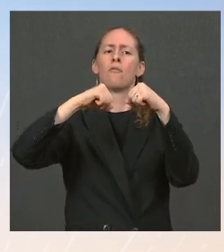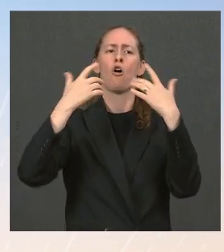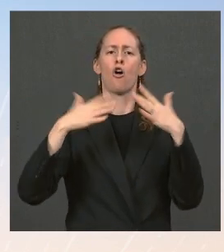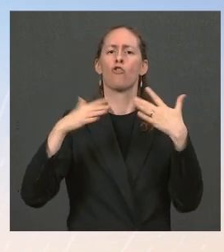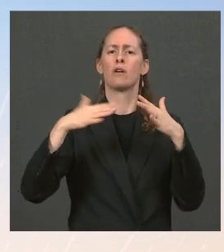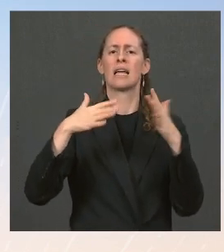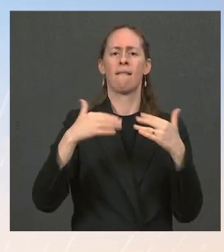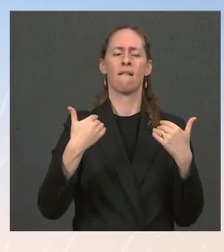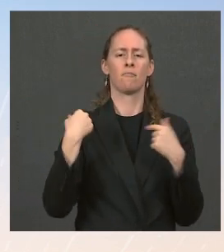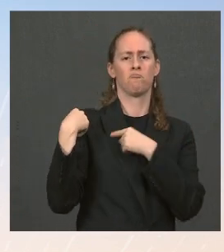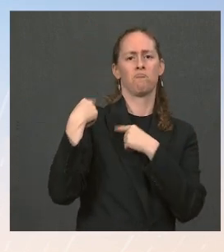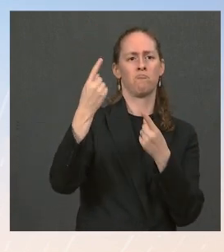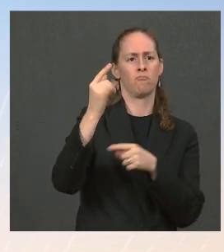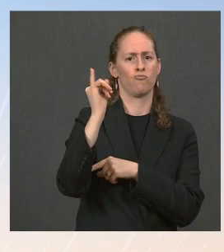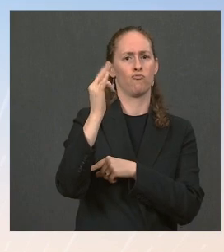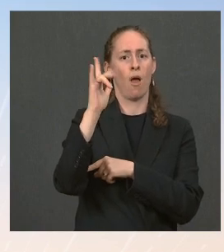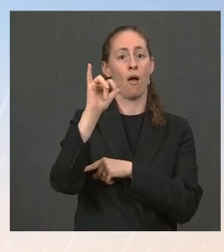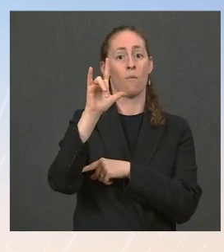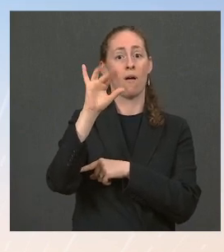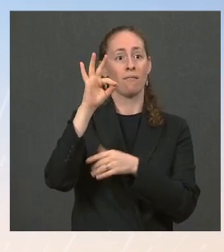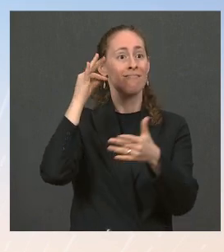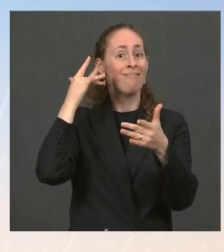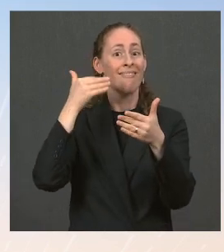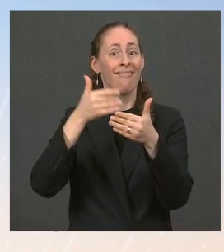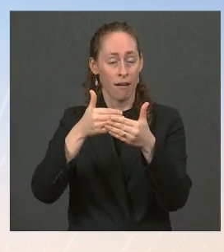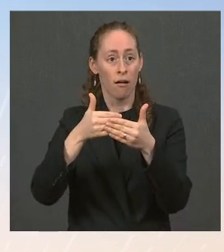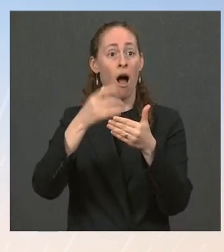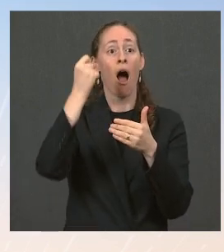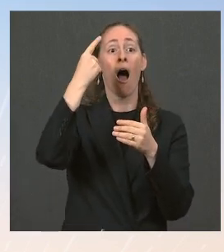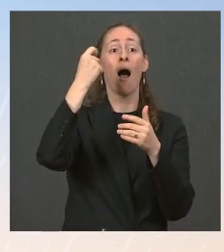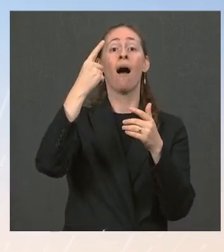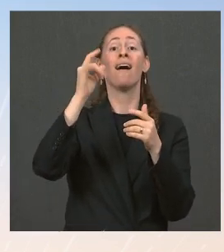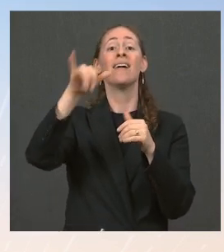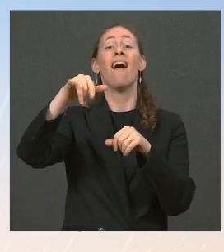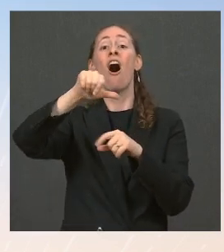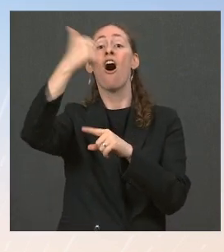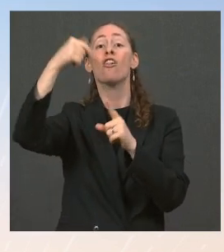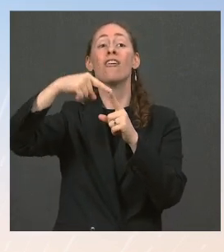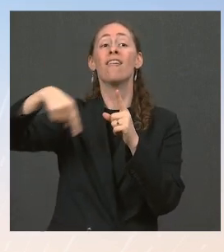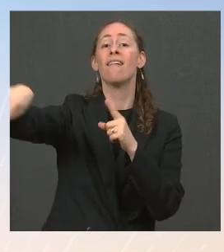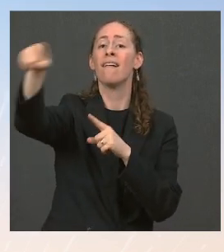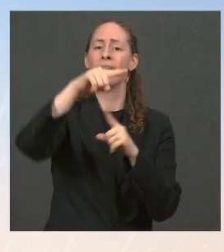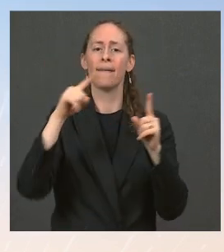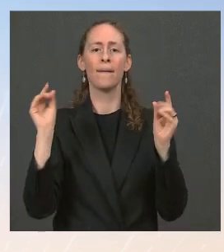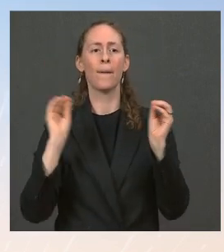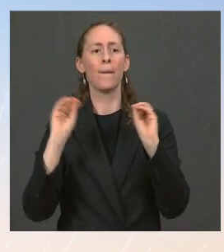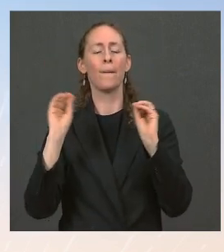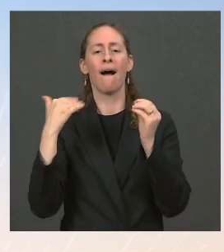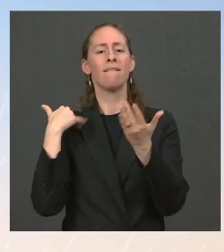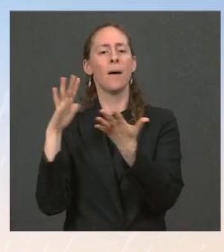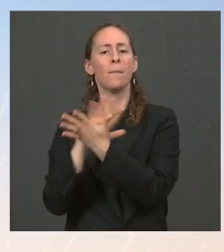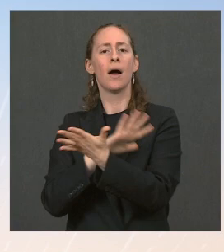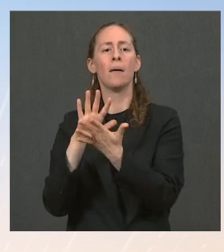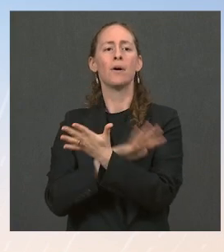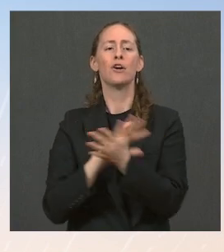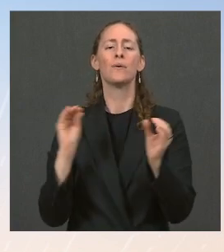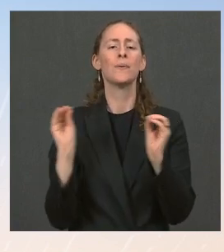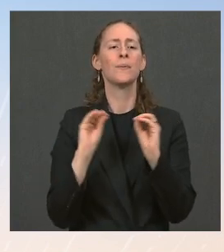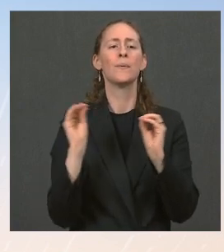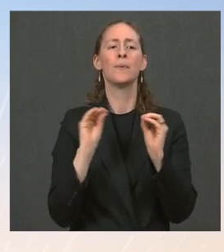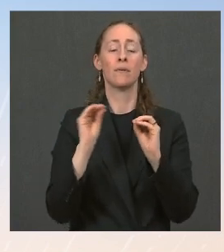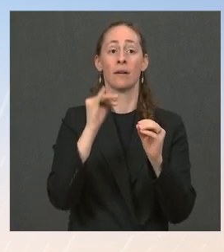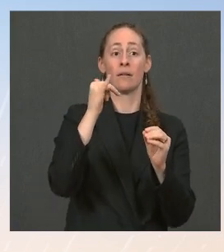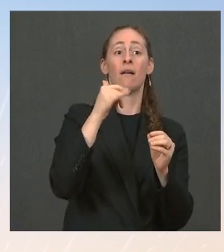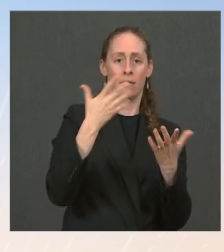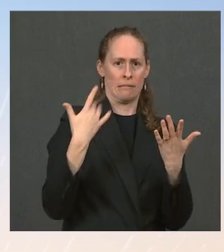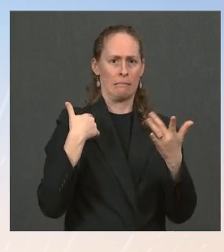most other people who are irregularly migrating from other countries have. as individuals, as we go through this process, as I